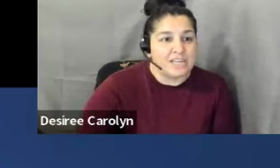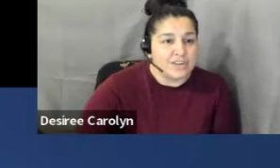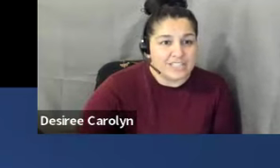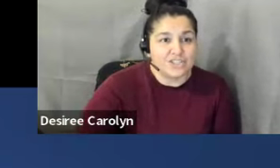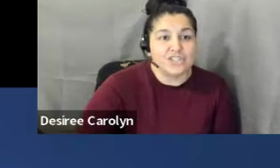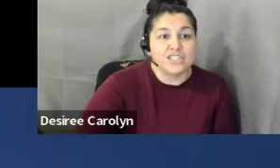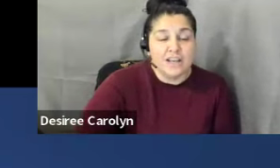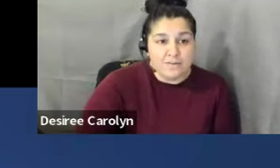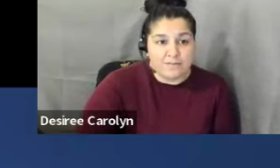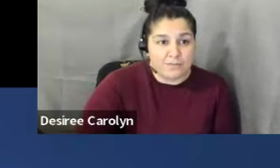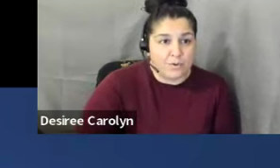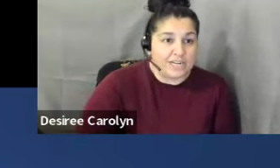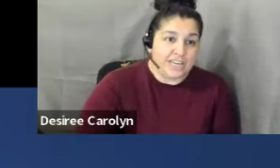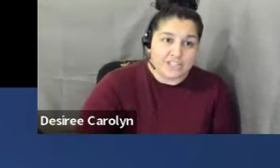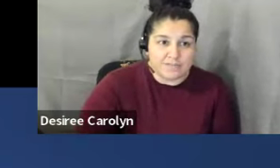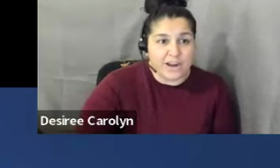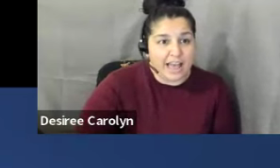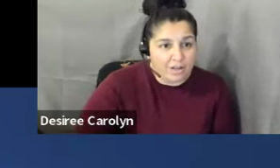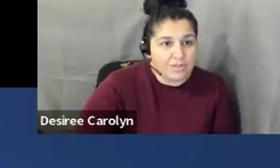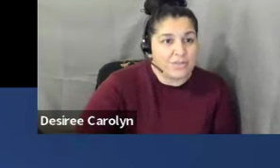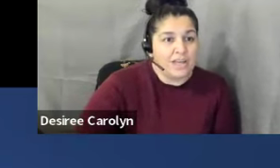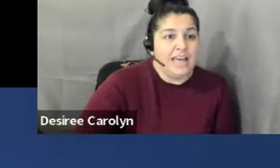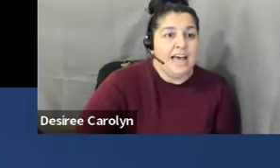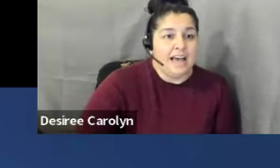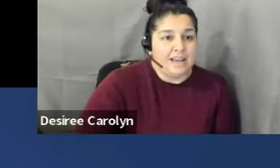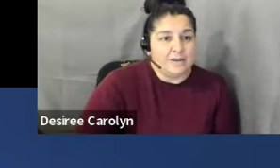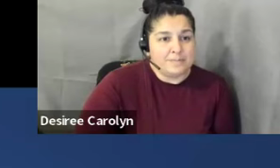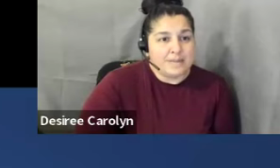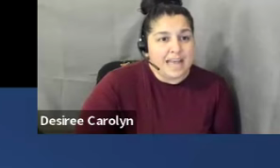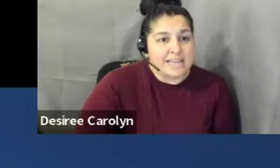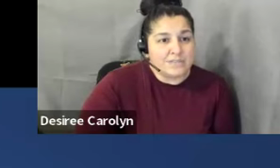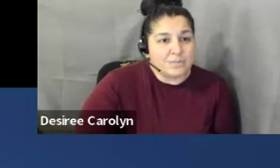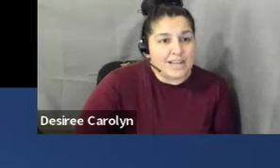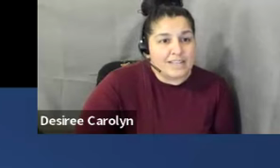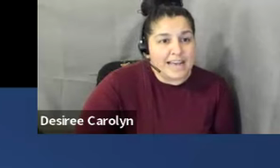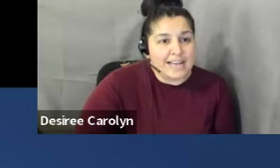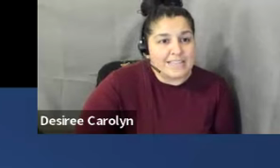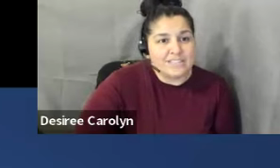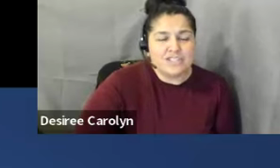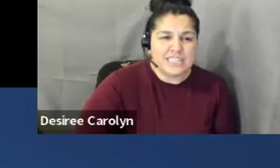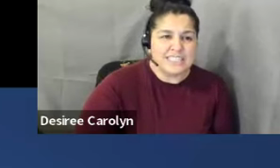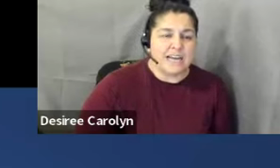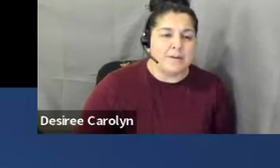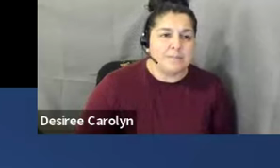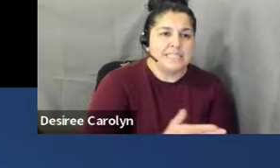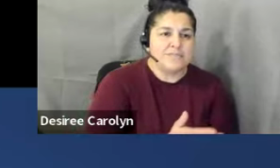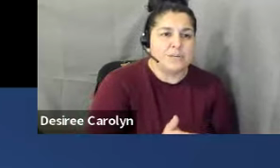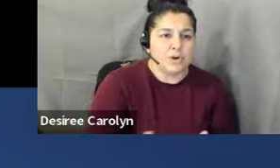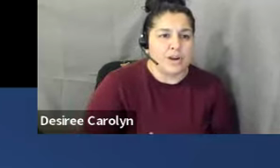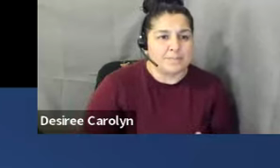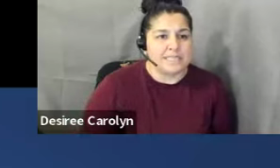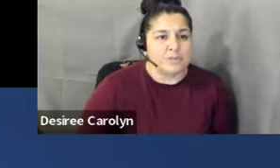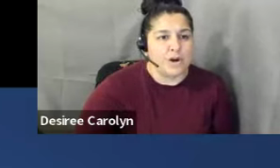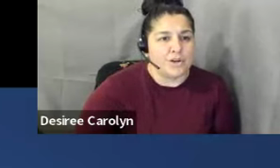different fundraisers for education, for health, as well as just